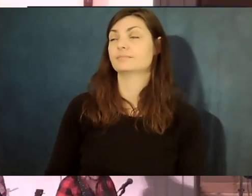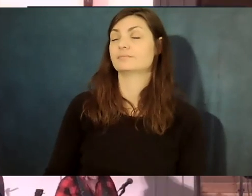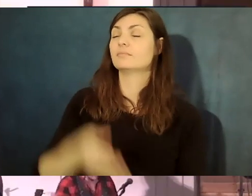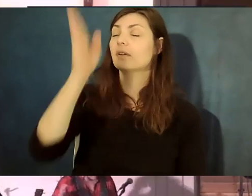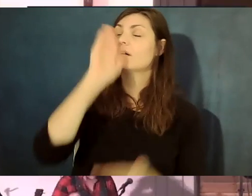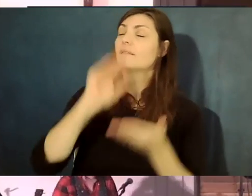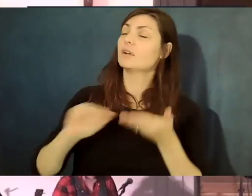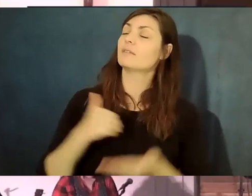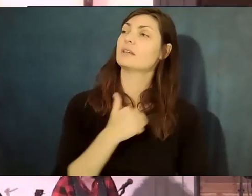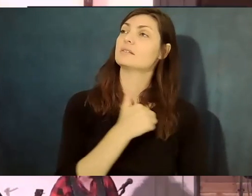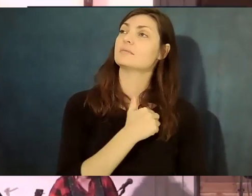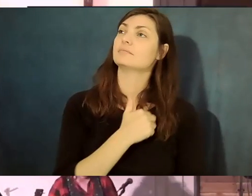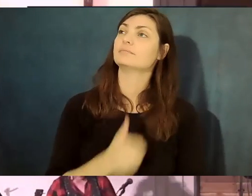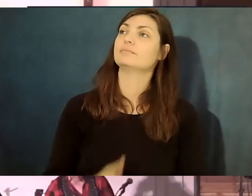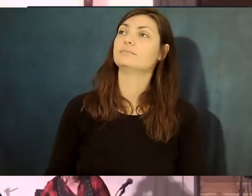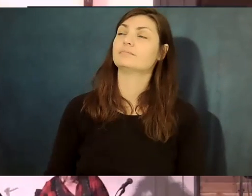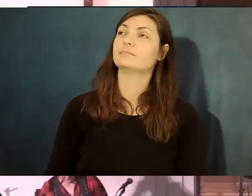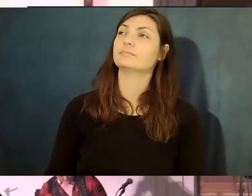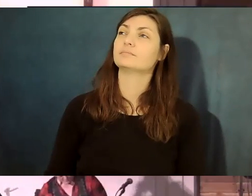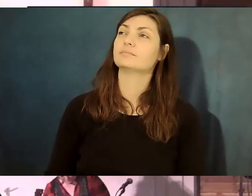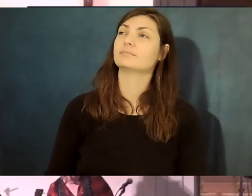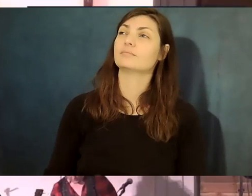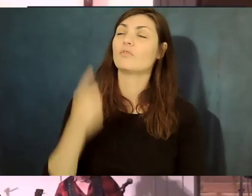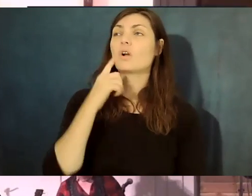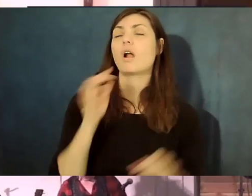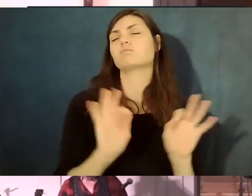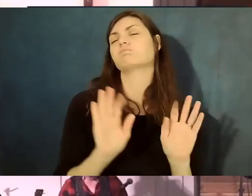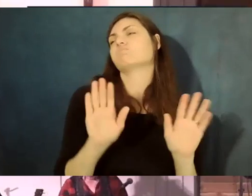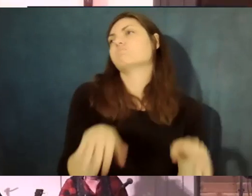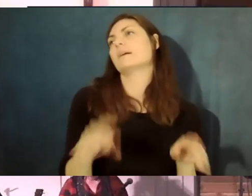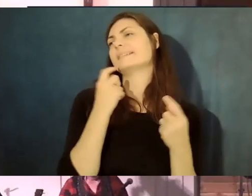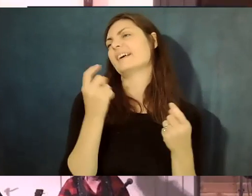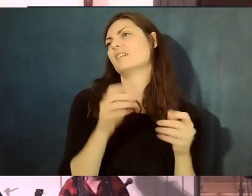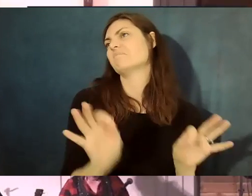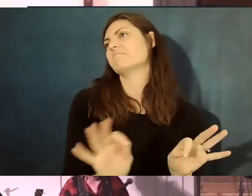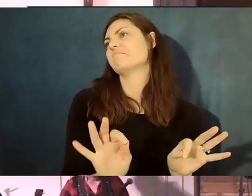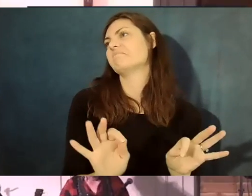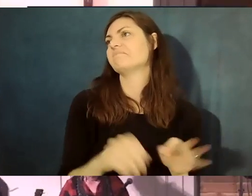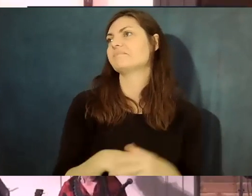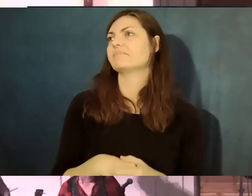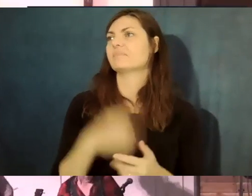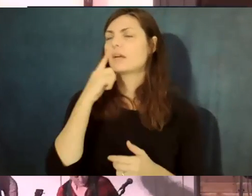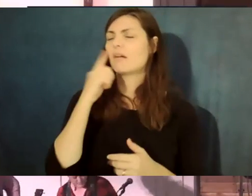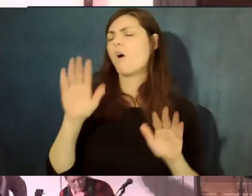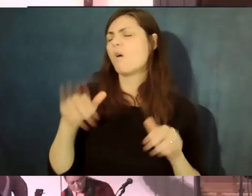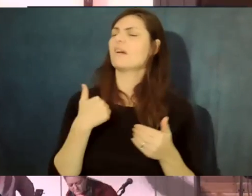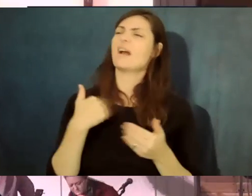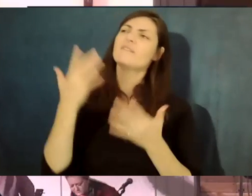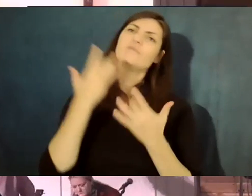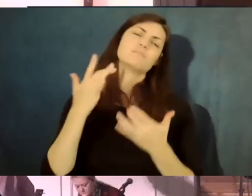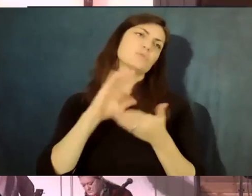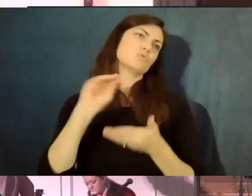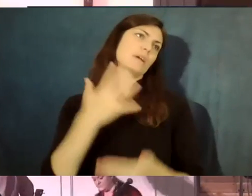God, forgive us for taking sin lightly and thinking, well, I'm under grace.